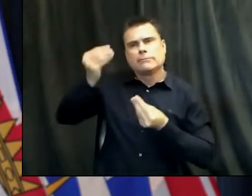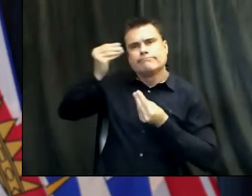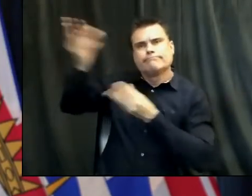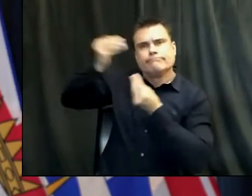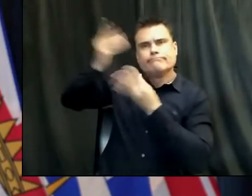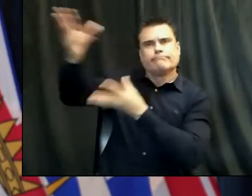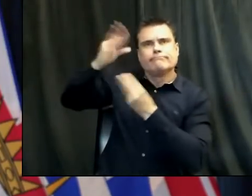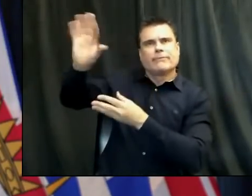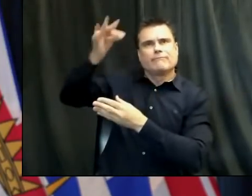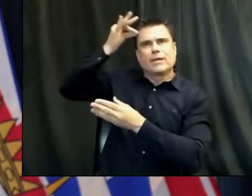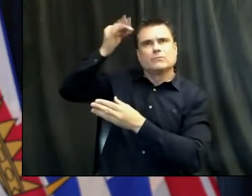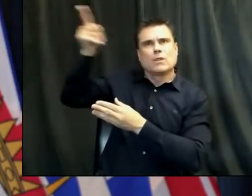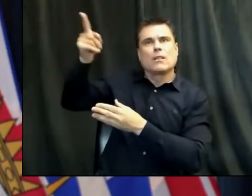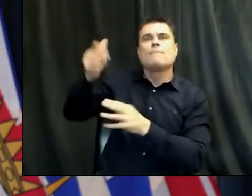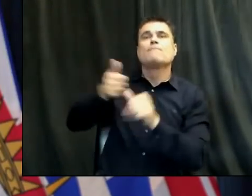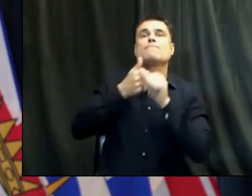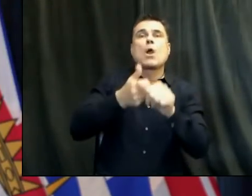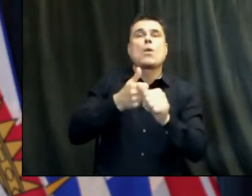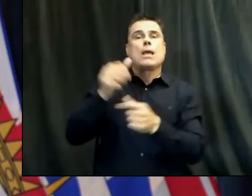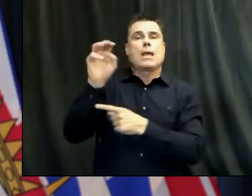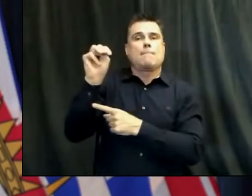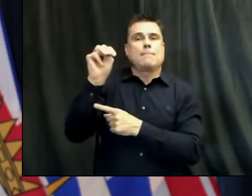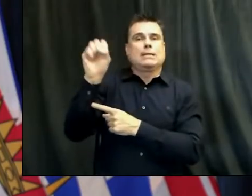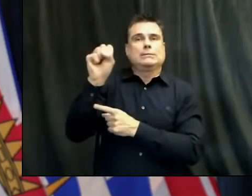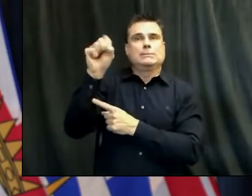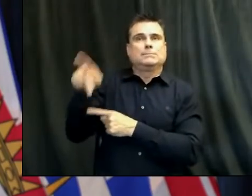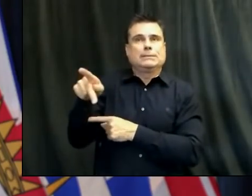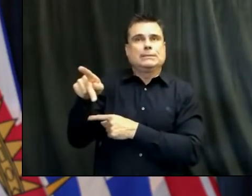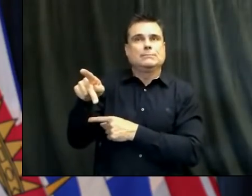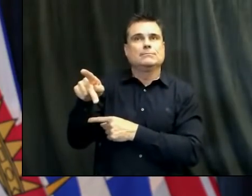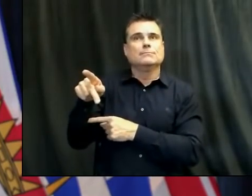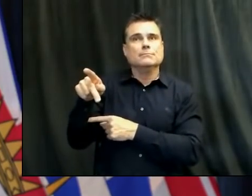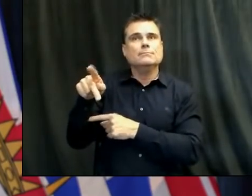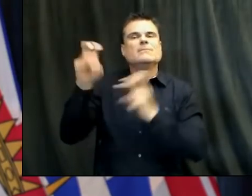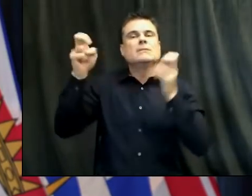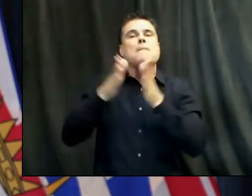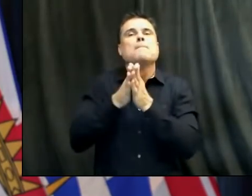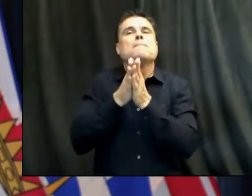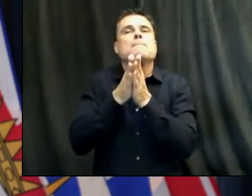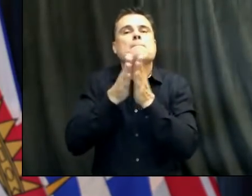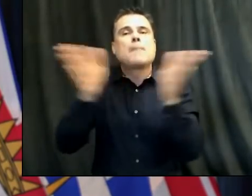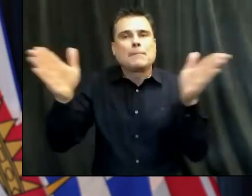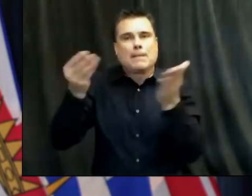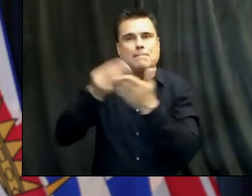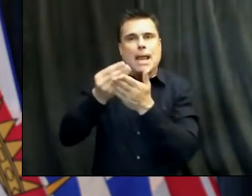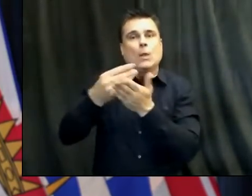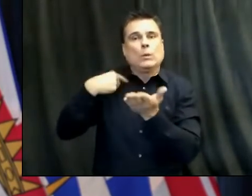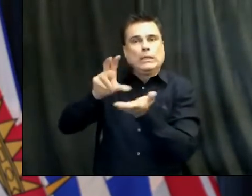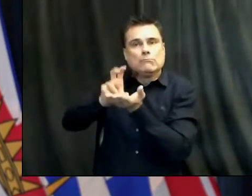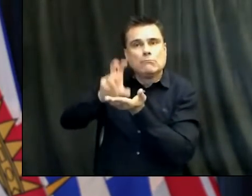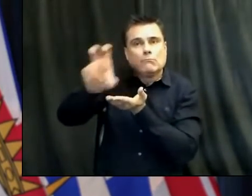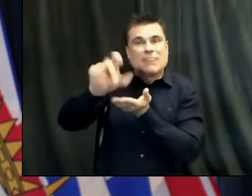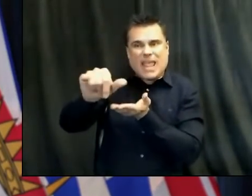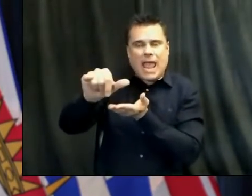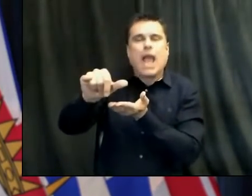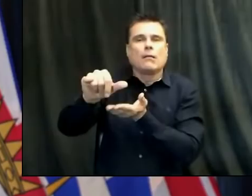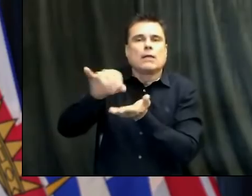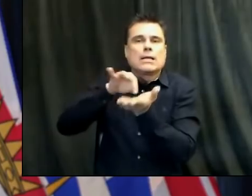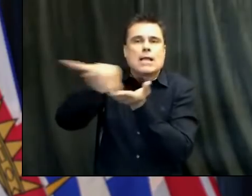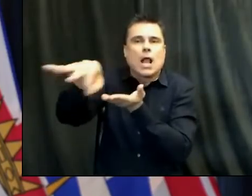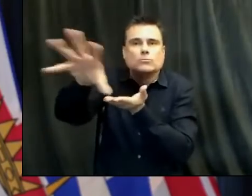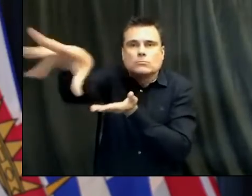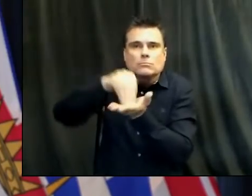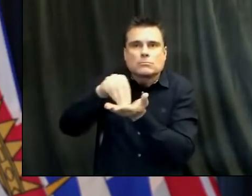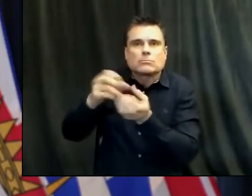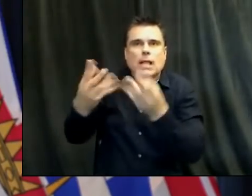comes to positivity rates being higher than they should be. Yeah, so it is what I just talked about today. It is something that we